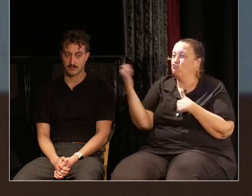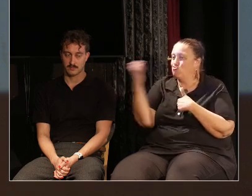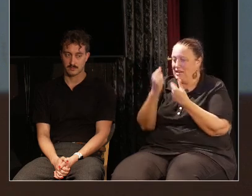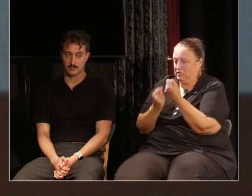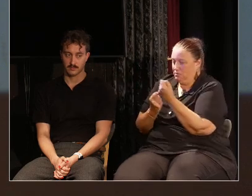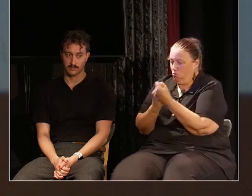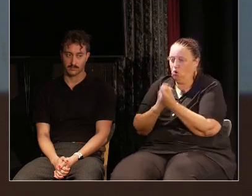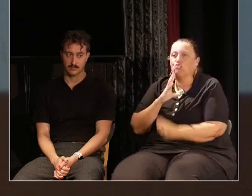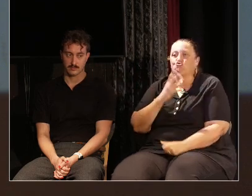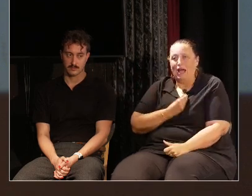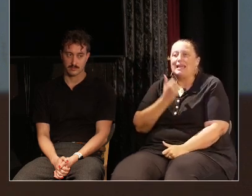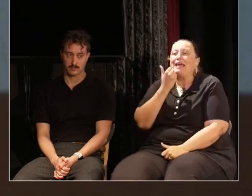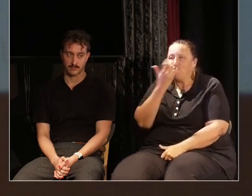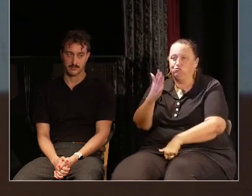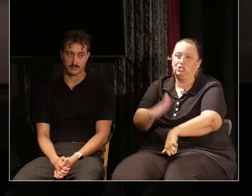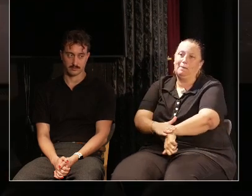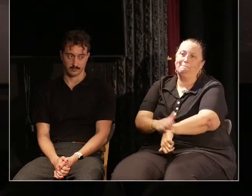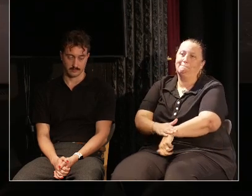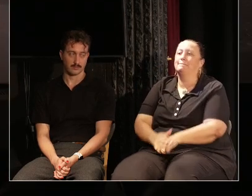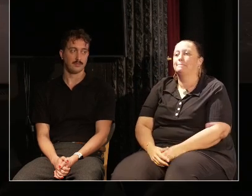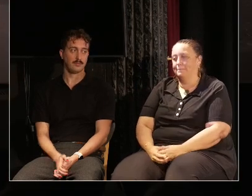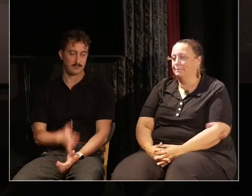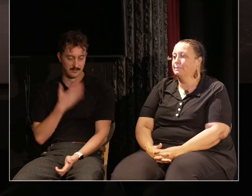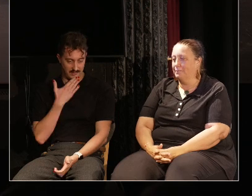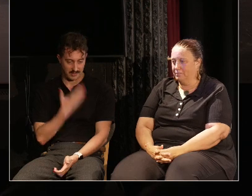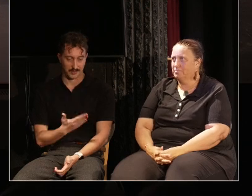vote, every single time. Thank you.